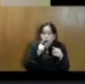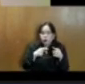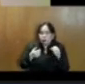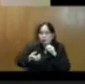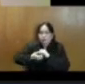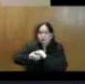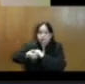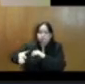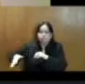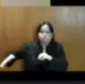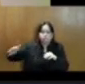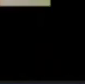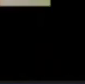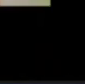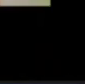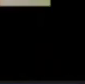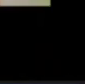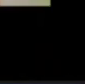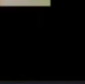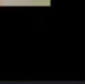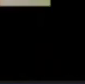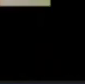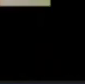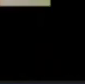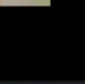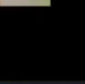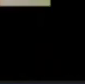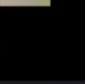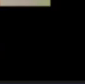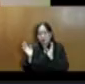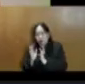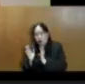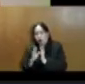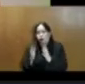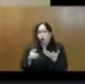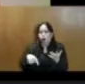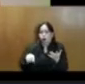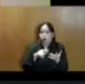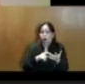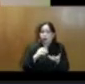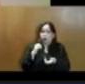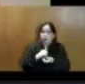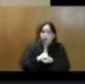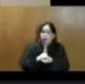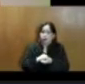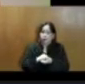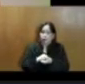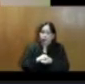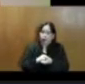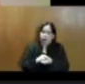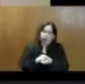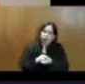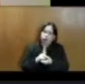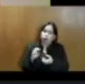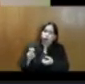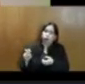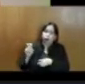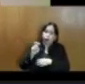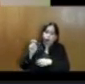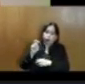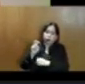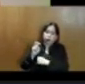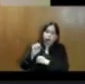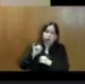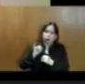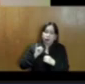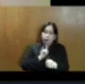of a bigger system, whether a professional organization, part also of maybe TIBFI, the Tourism Industry Board Foundation Incorporated,